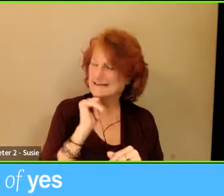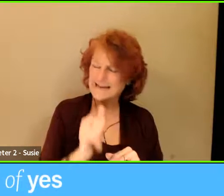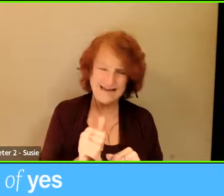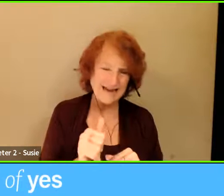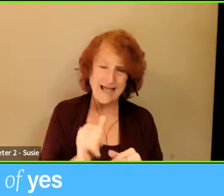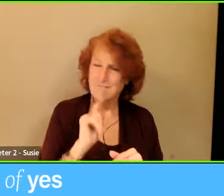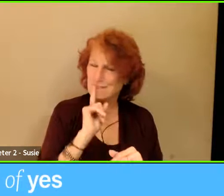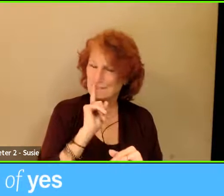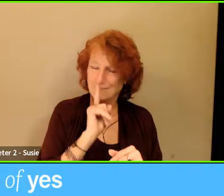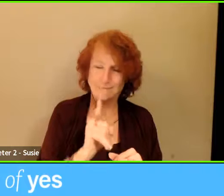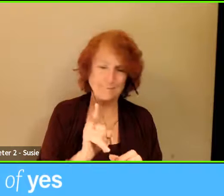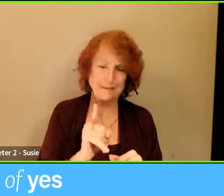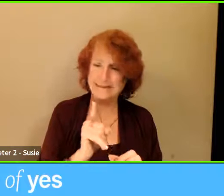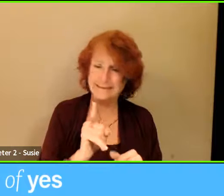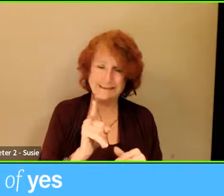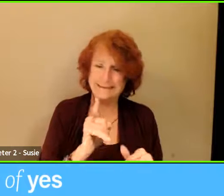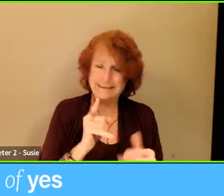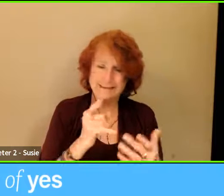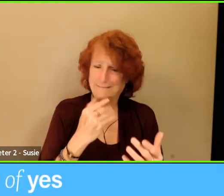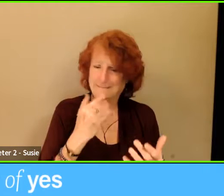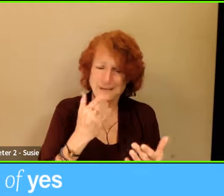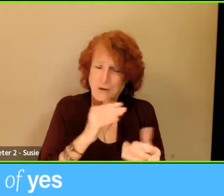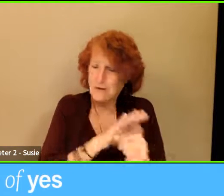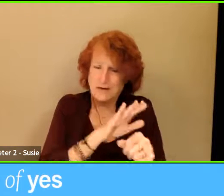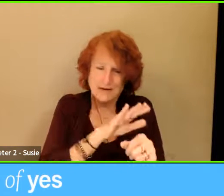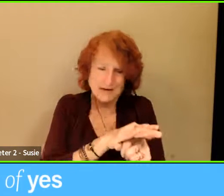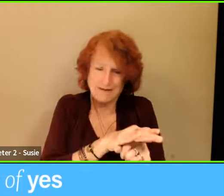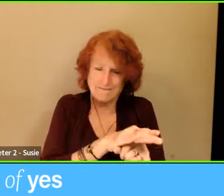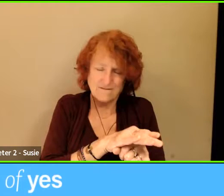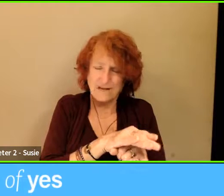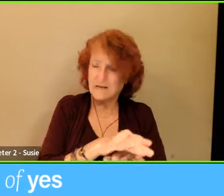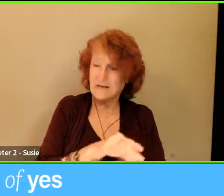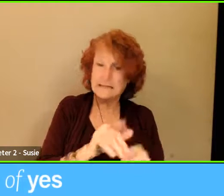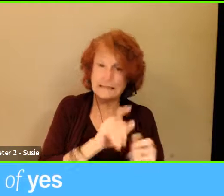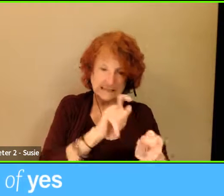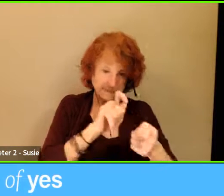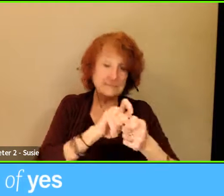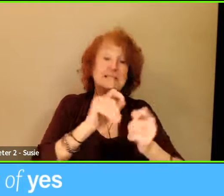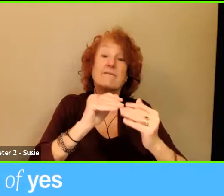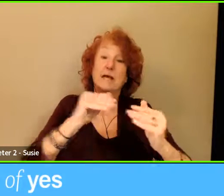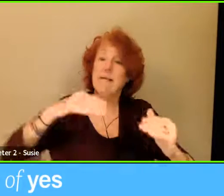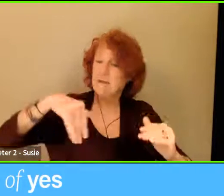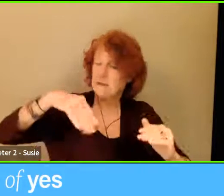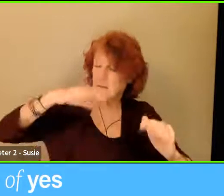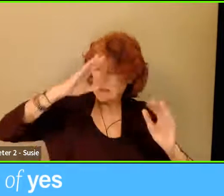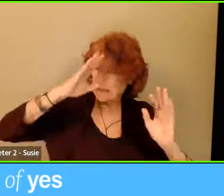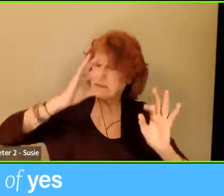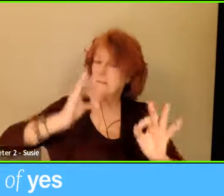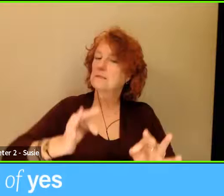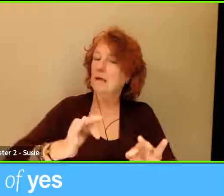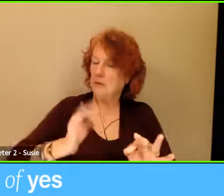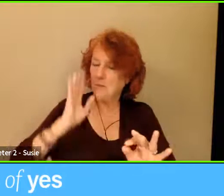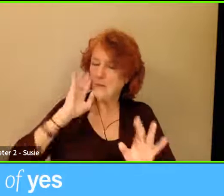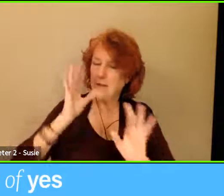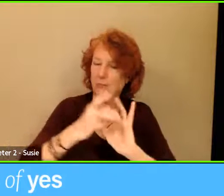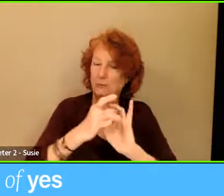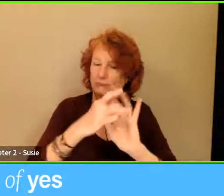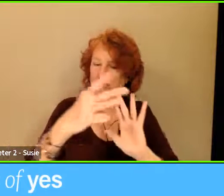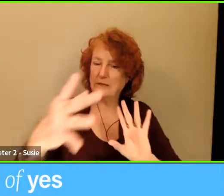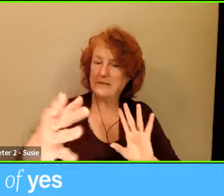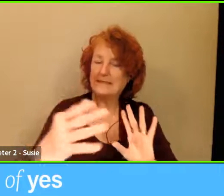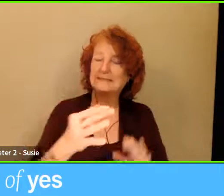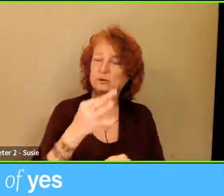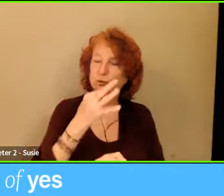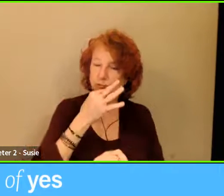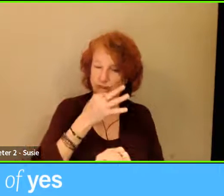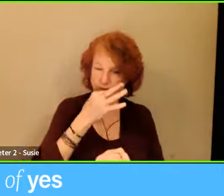household incomes. The exact AMI levels are still to be determined and be released in the coming months as we get closer to our referral.